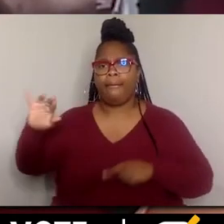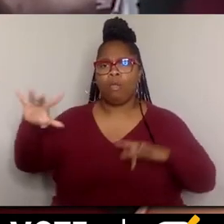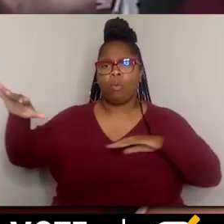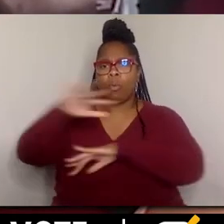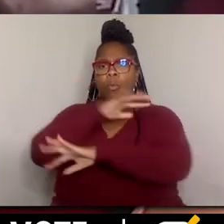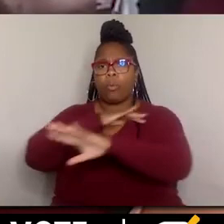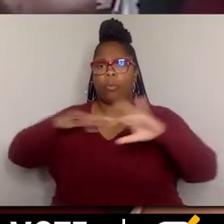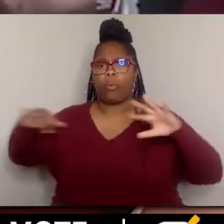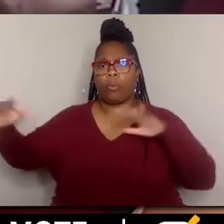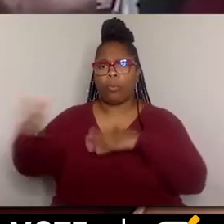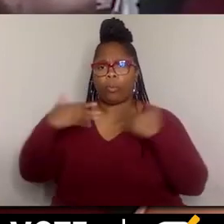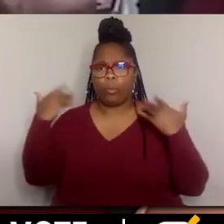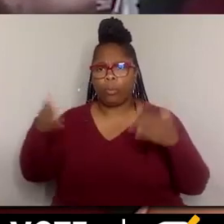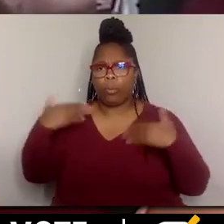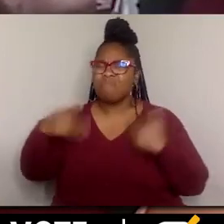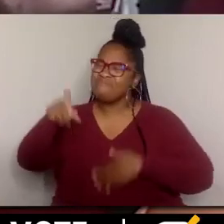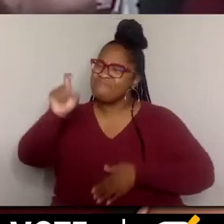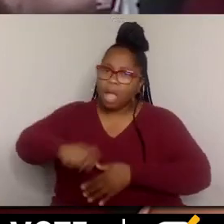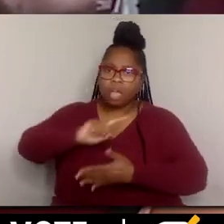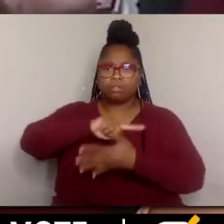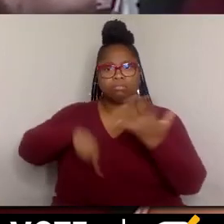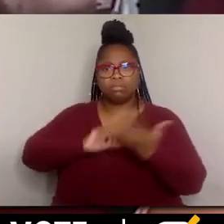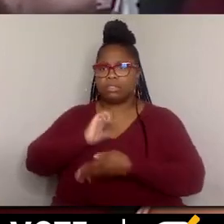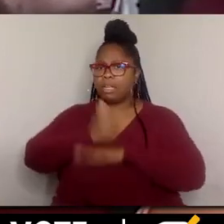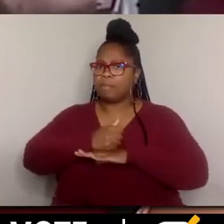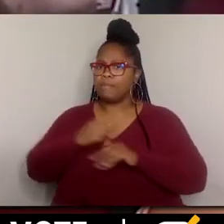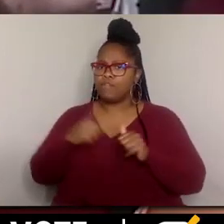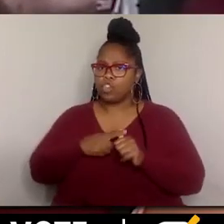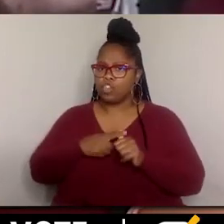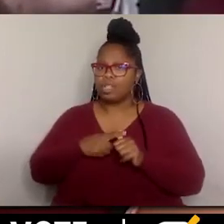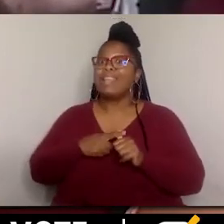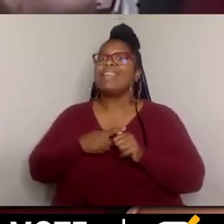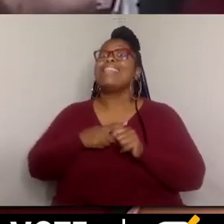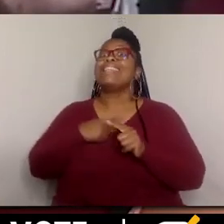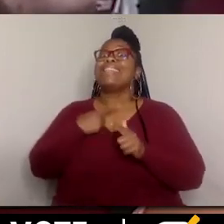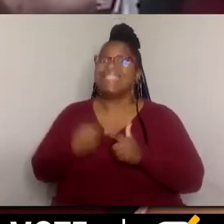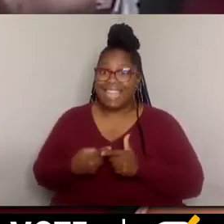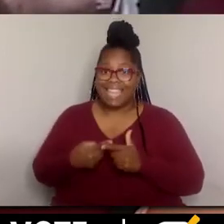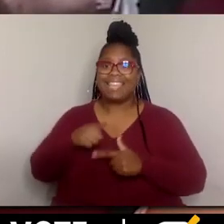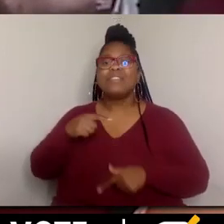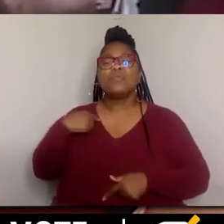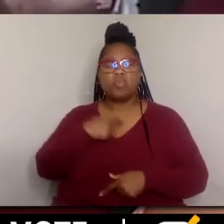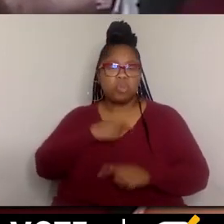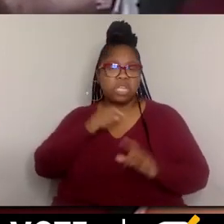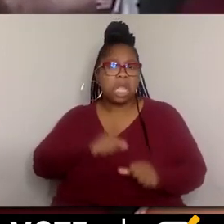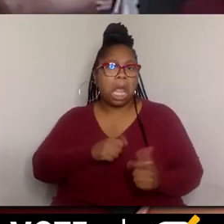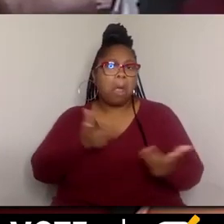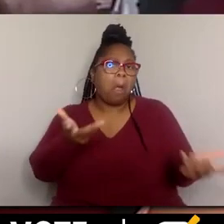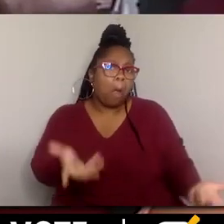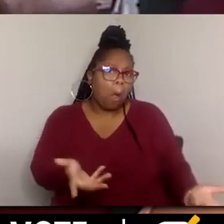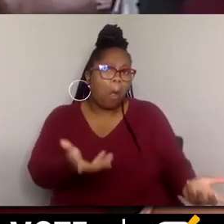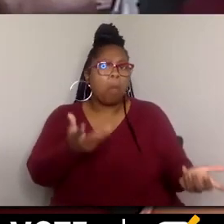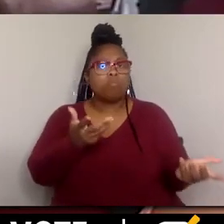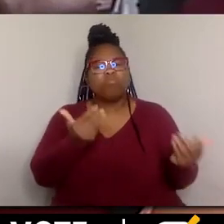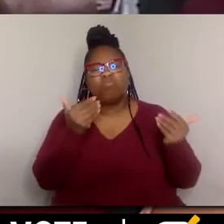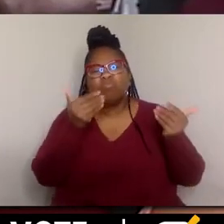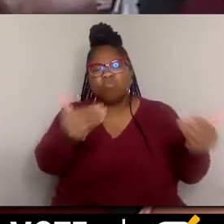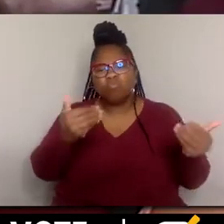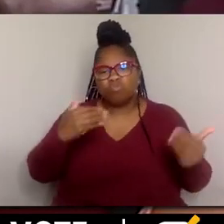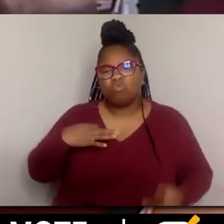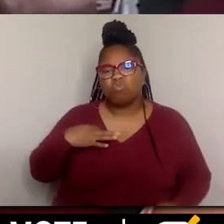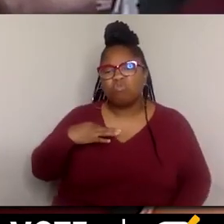in place for UTLA to encourage our members to voluntarily provide an